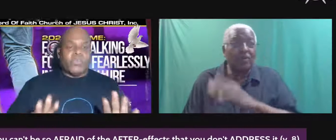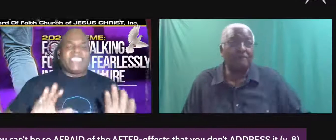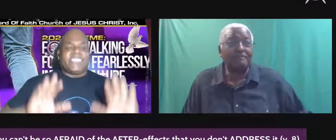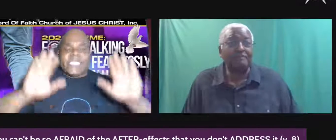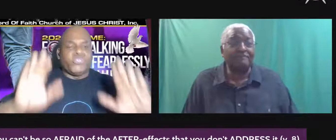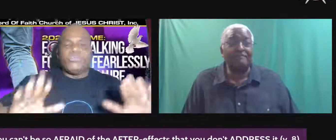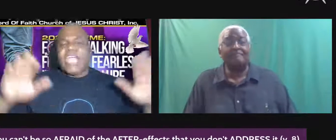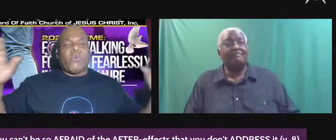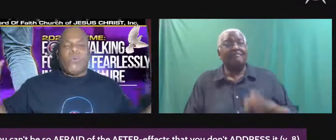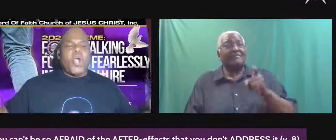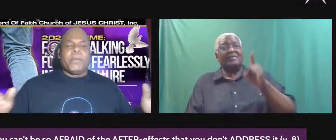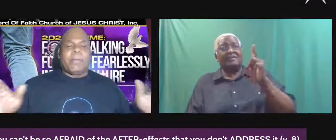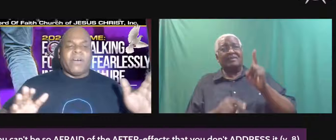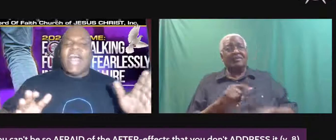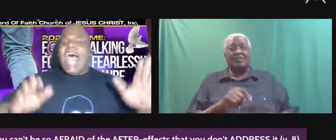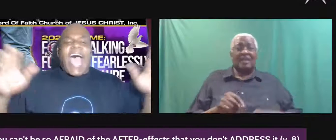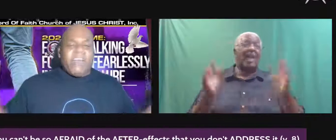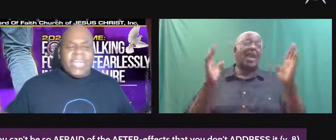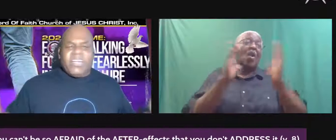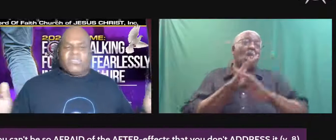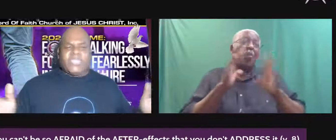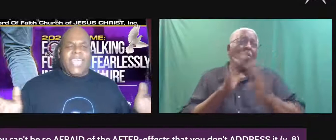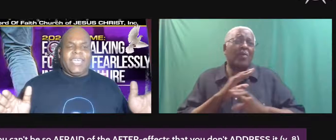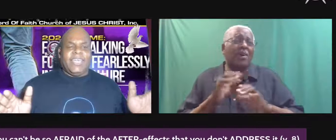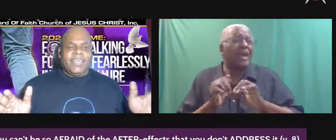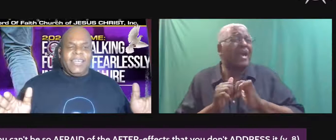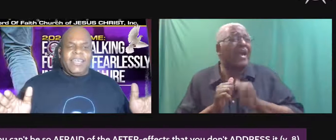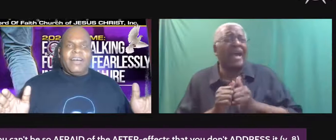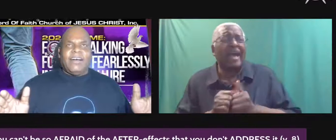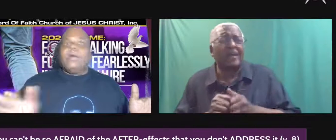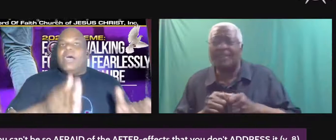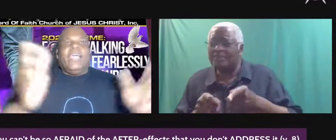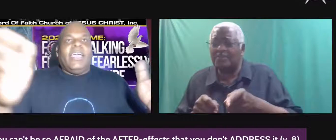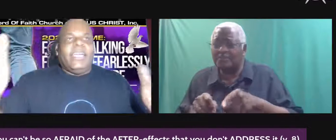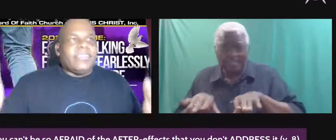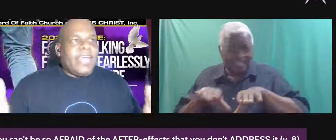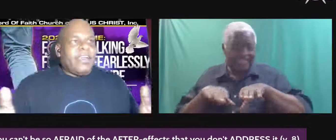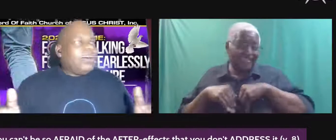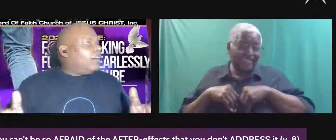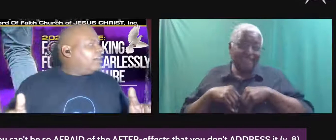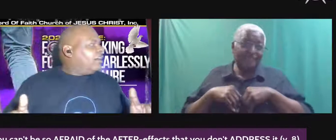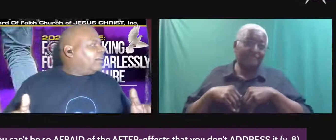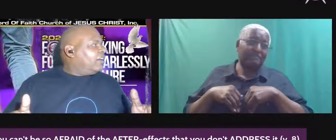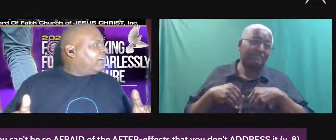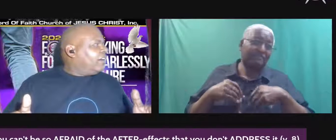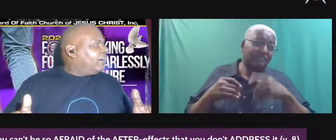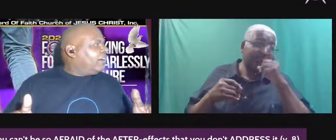some situations that you can't worry about how they gonna take it.